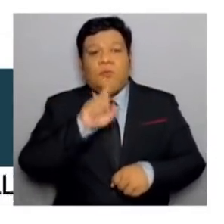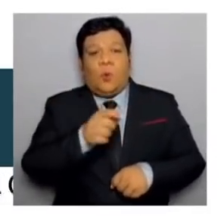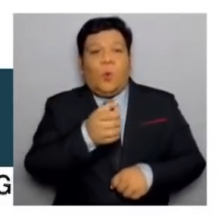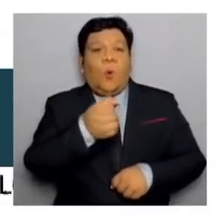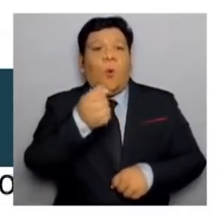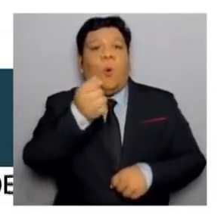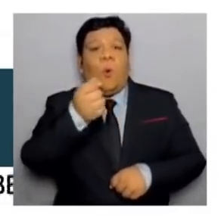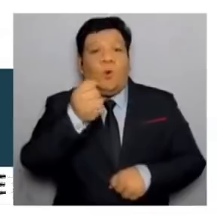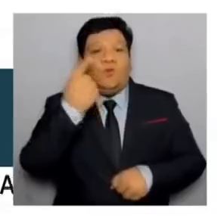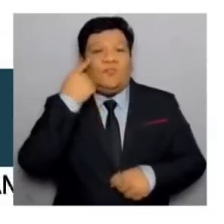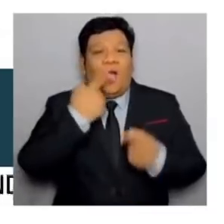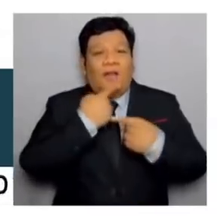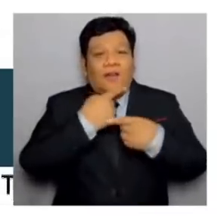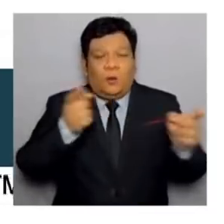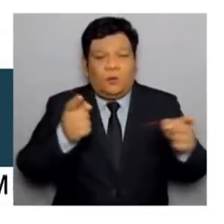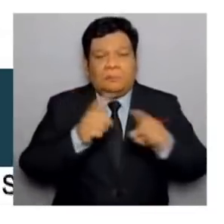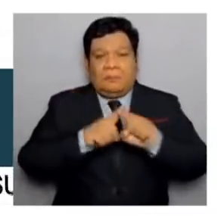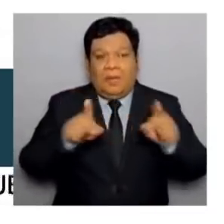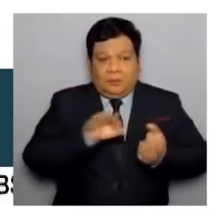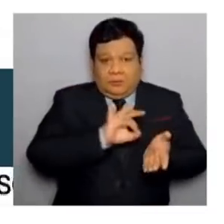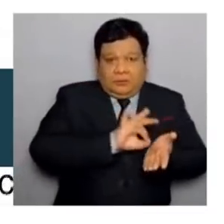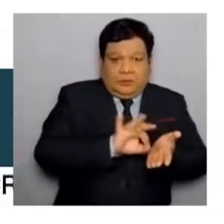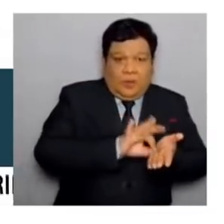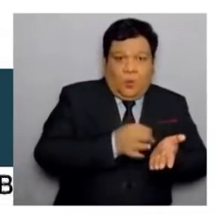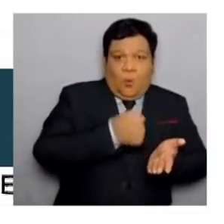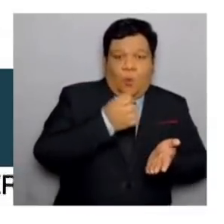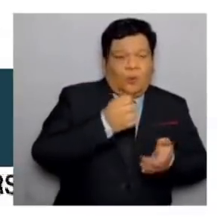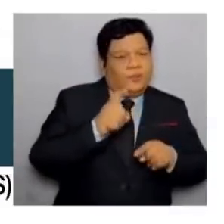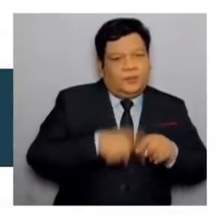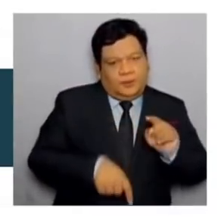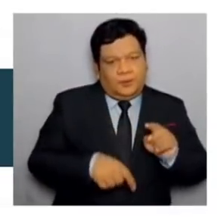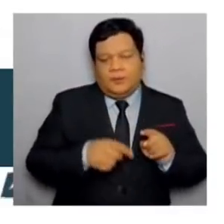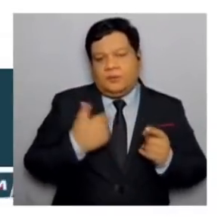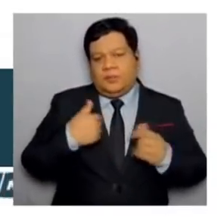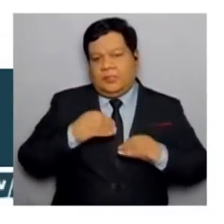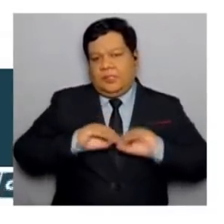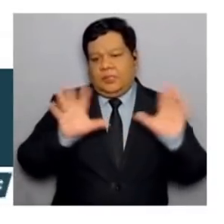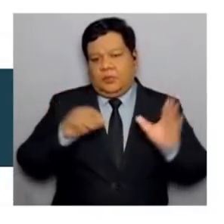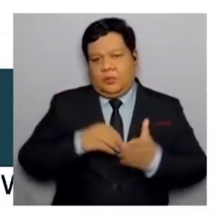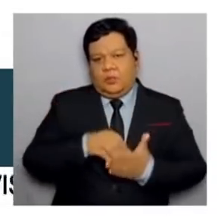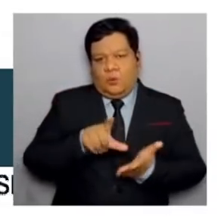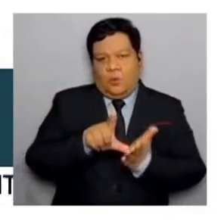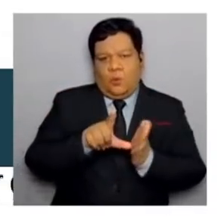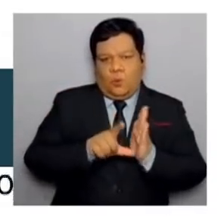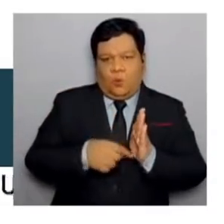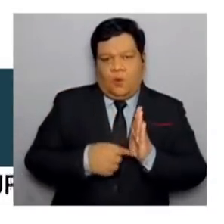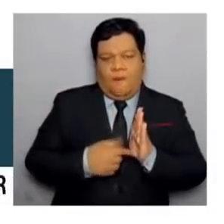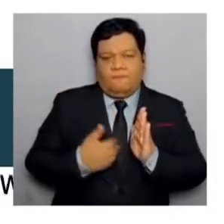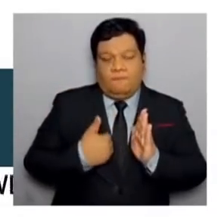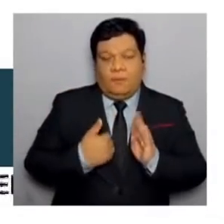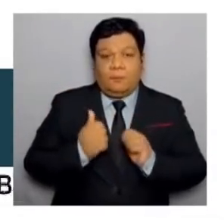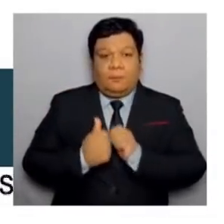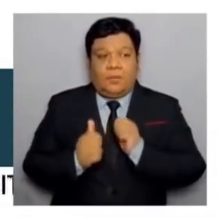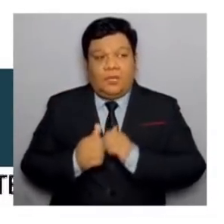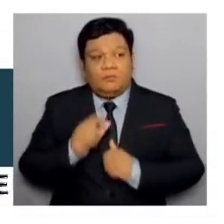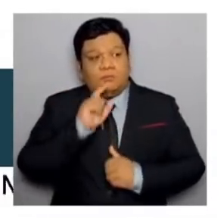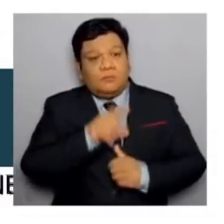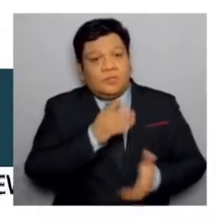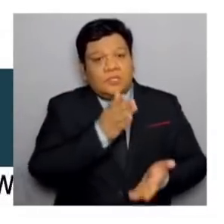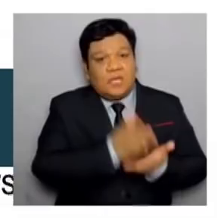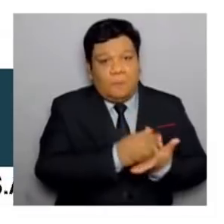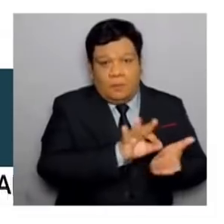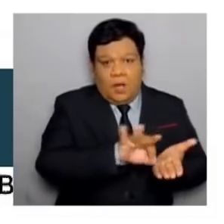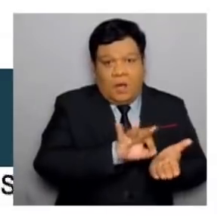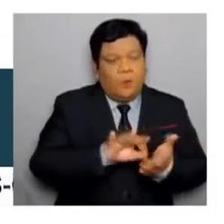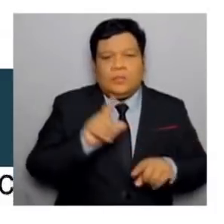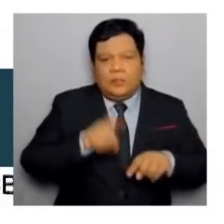canvassing. So we can clearly see that in the provision of the law. So ibig sabihin po niyan, hindi po pwedeng tigilan yung pagbilang or yung pag-canvas